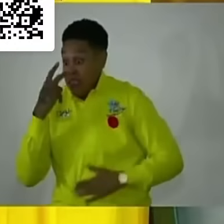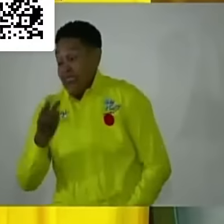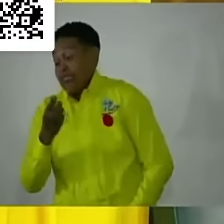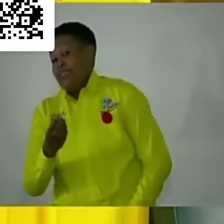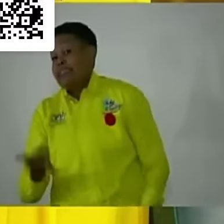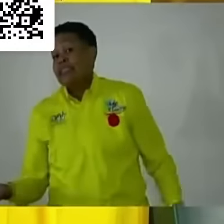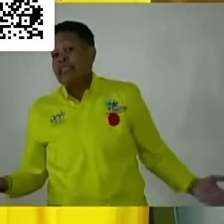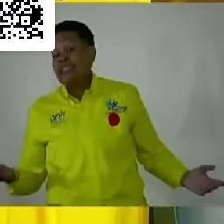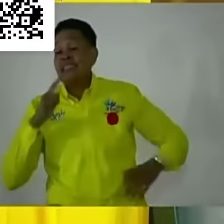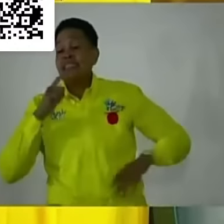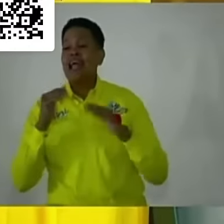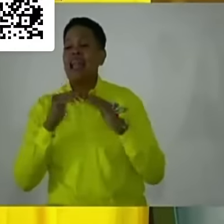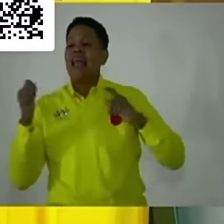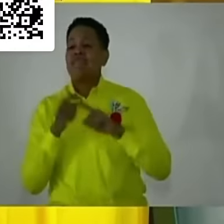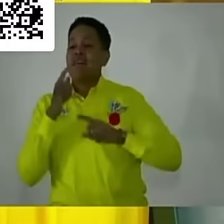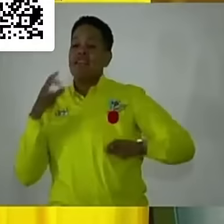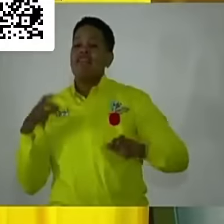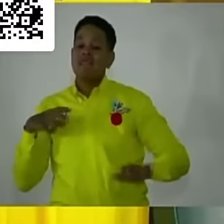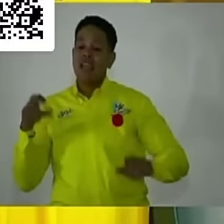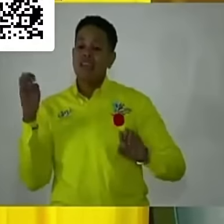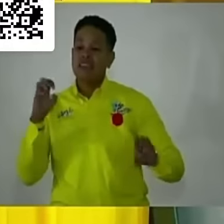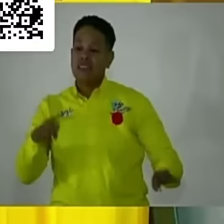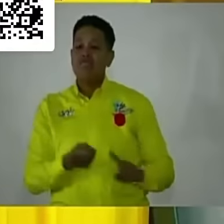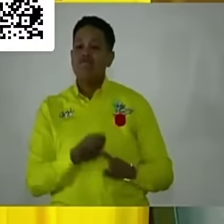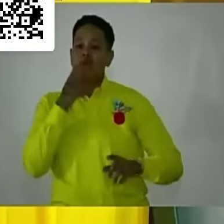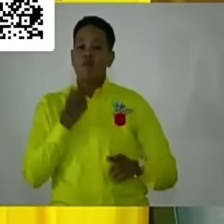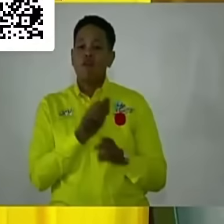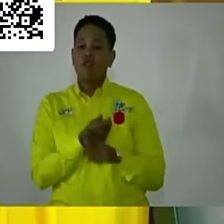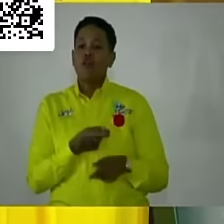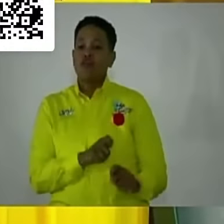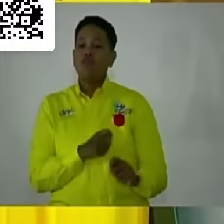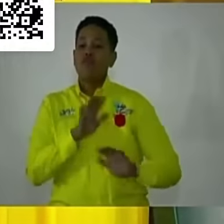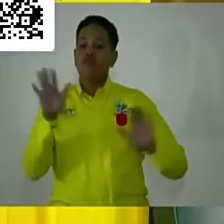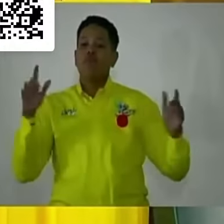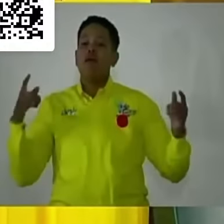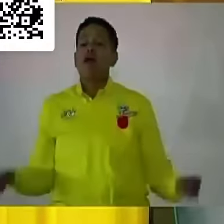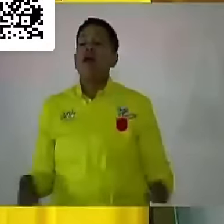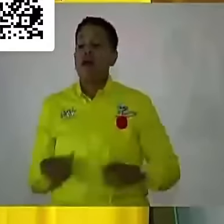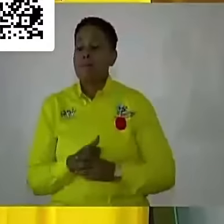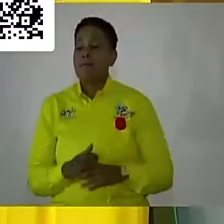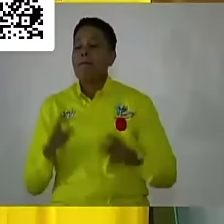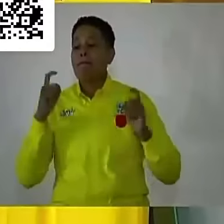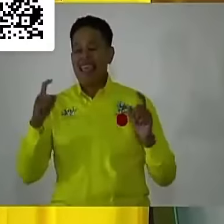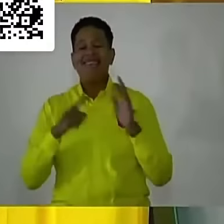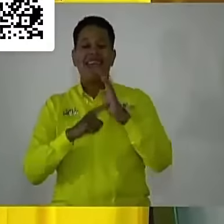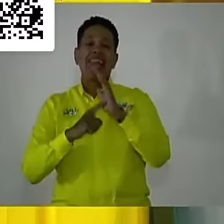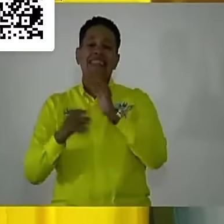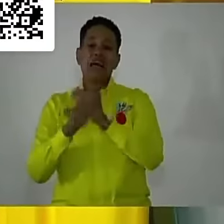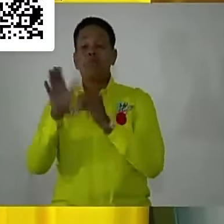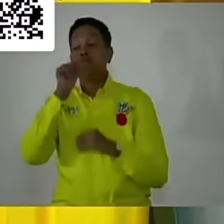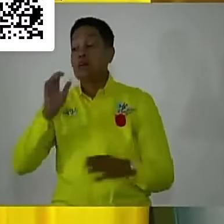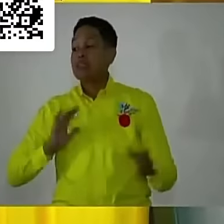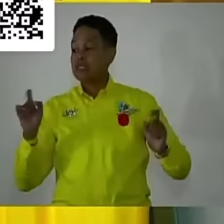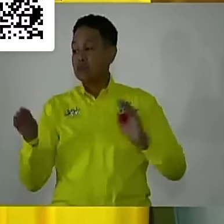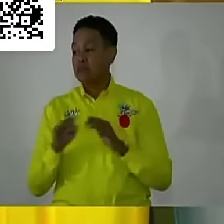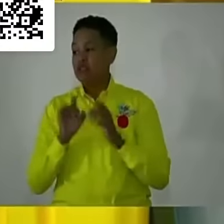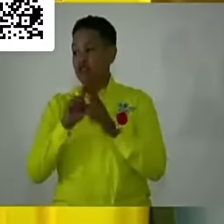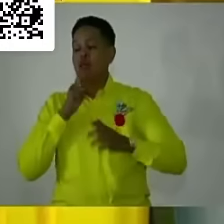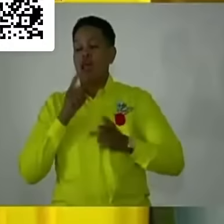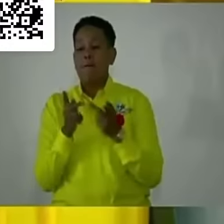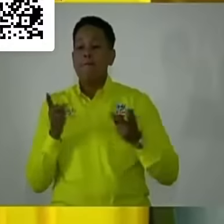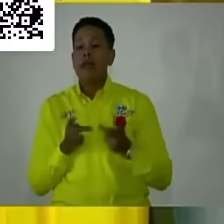that level of investment coming from bauxite. Let's give an example, Madam Speaker, of a place